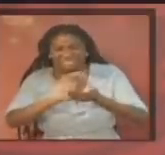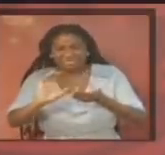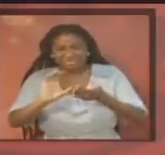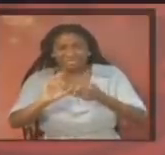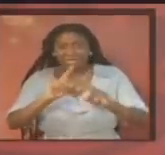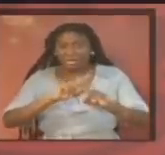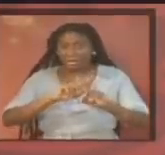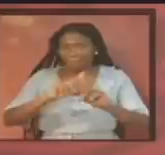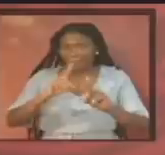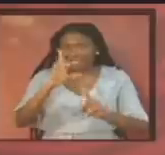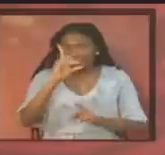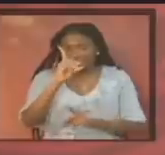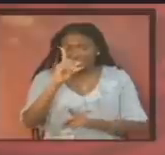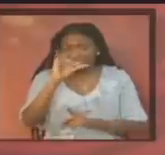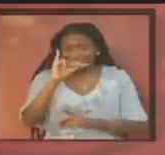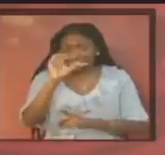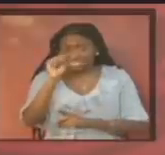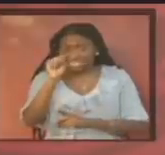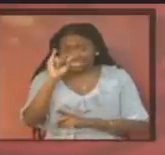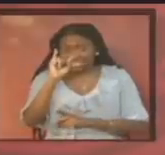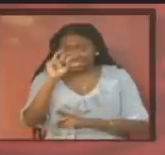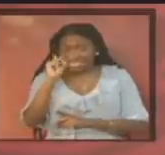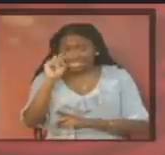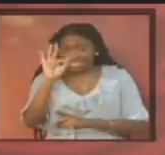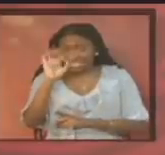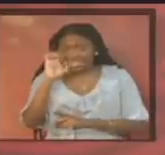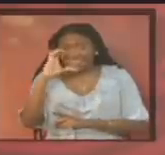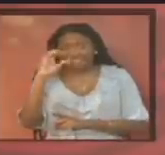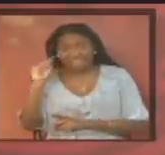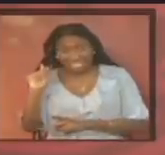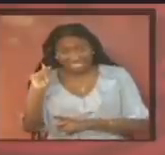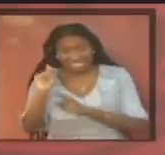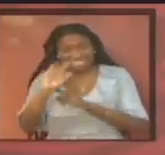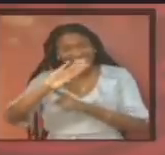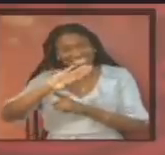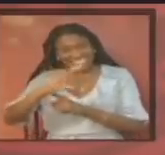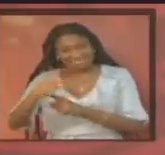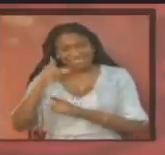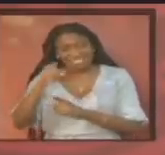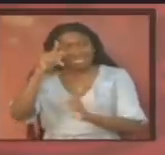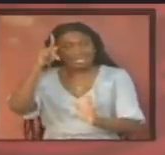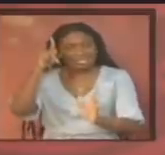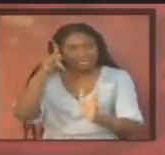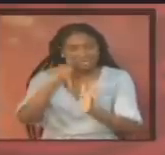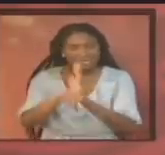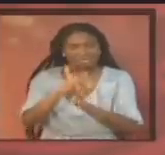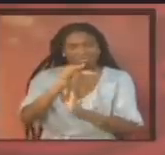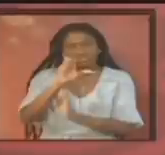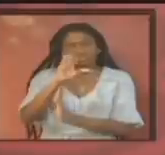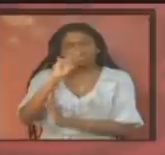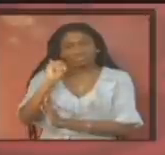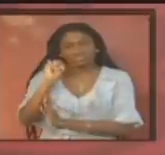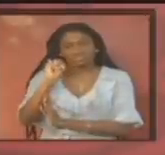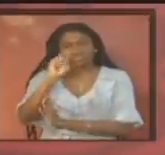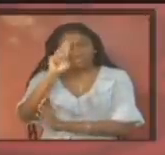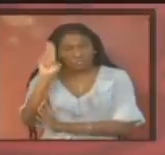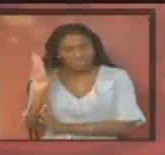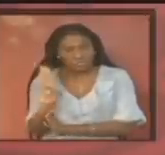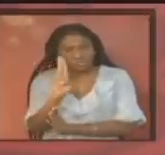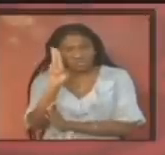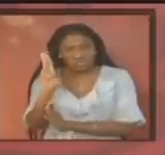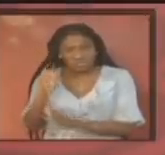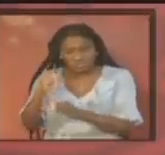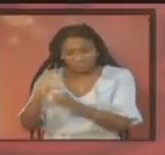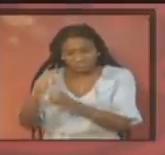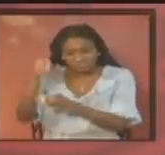is what we want because it kills the germs on surfaces or objects, and they work together. Disinfecting works by using chemicals to kill the germs on the surfaces or